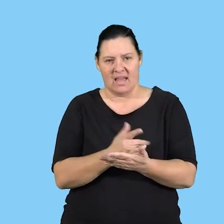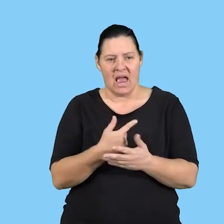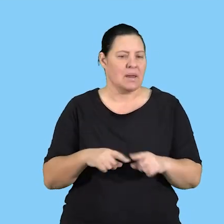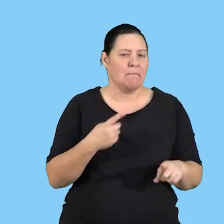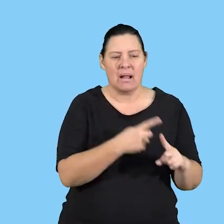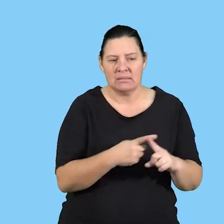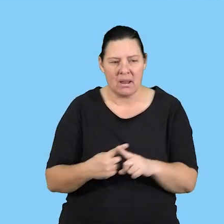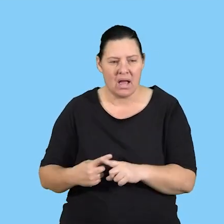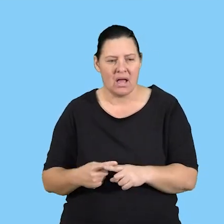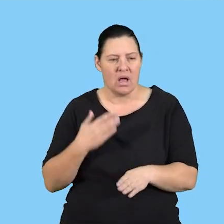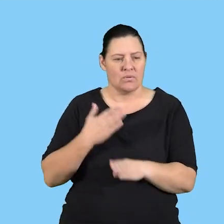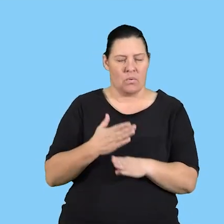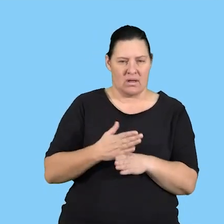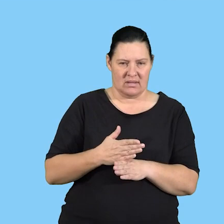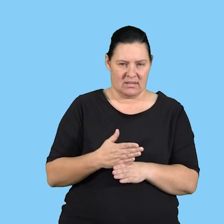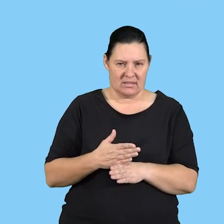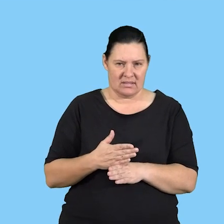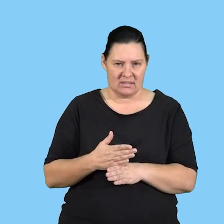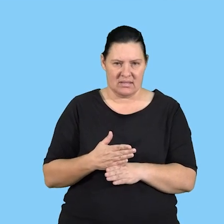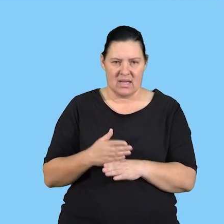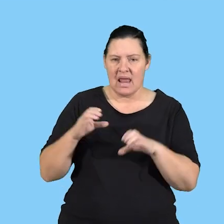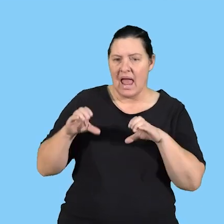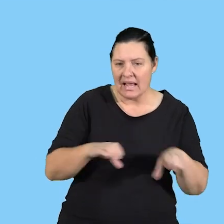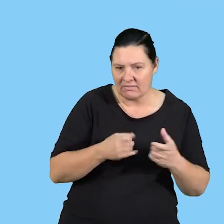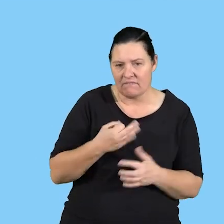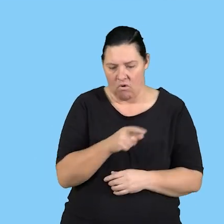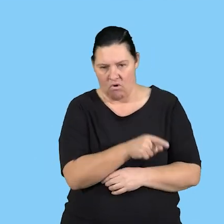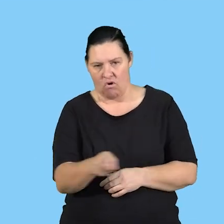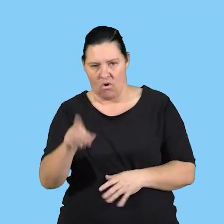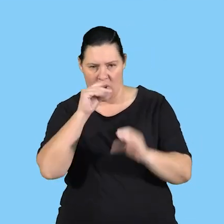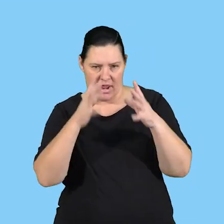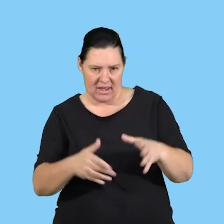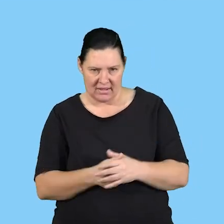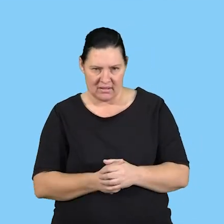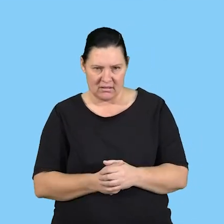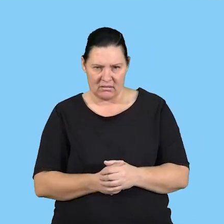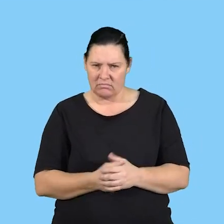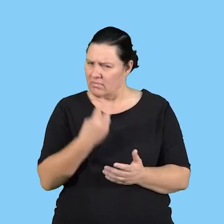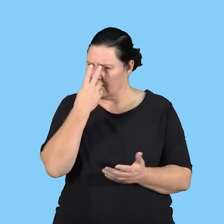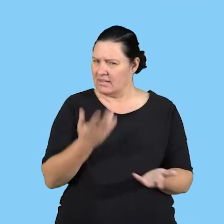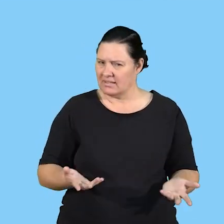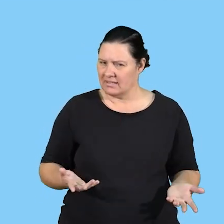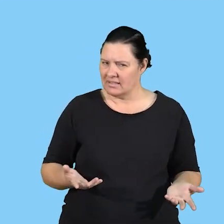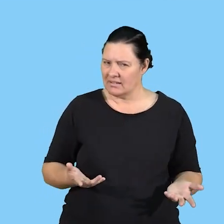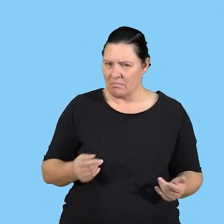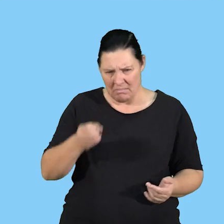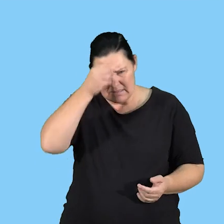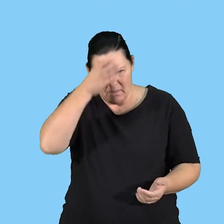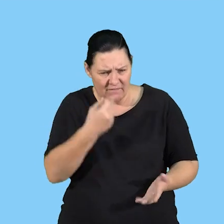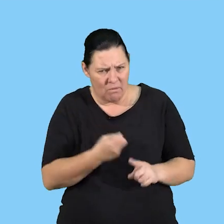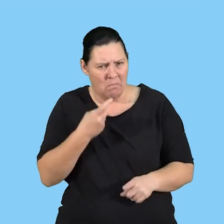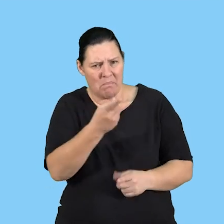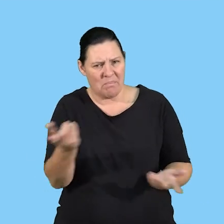just multiply the work and the activities for the learners. Wouldn't that be